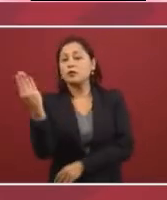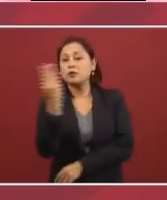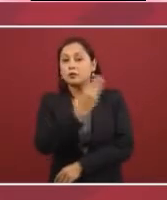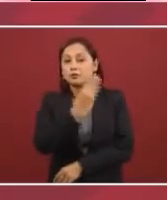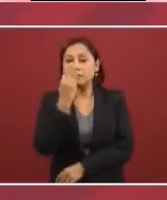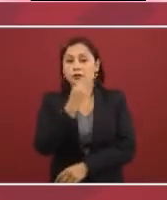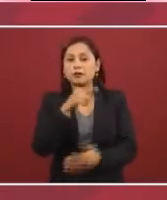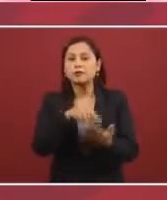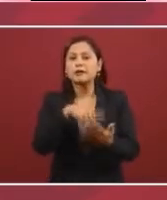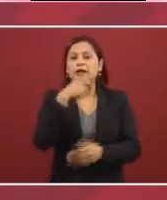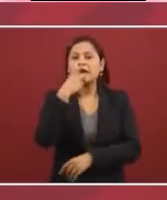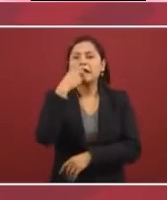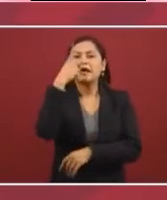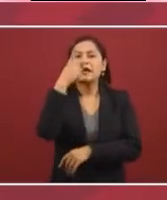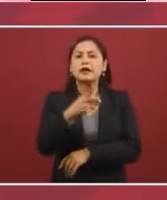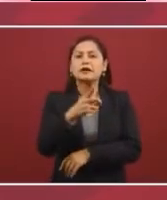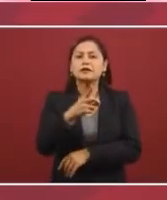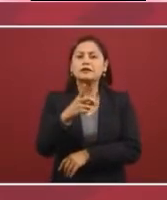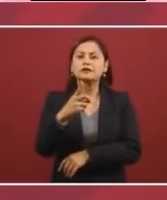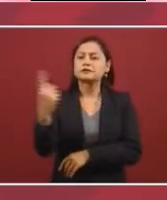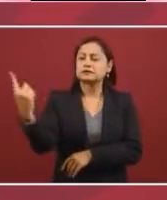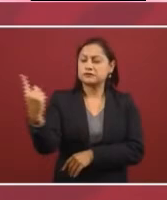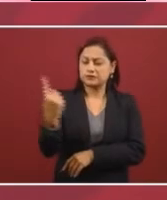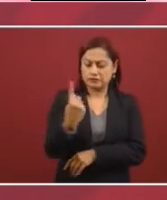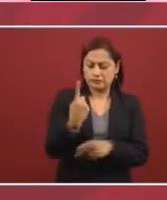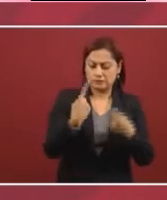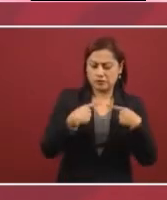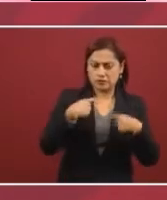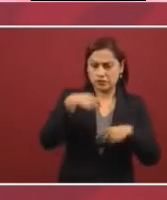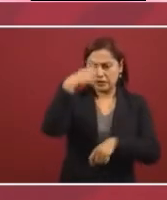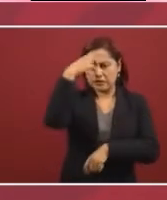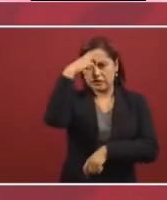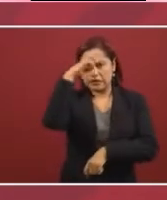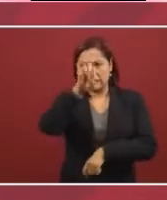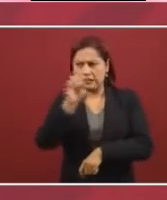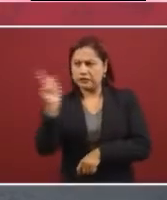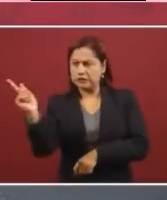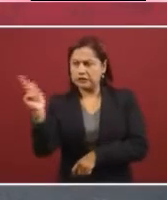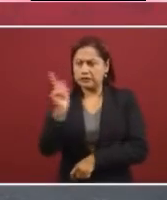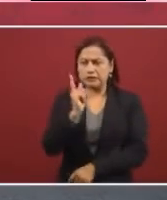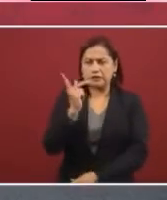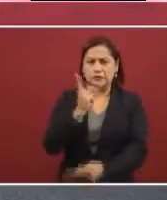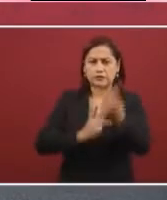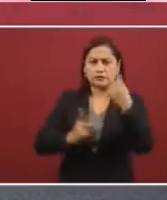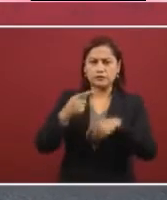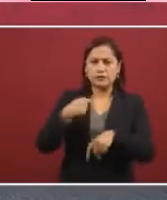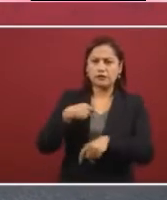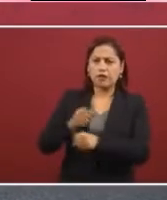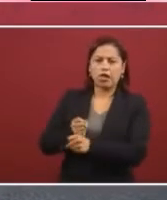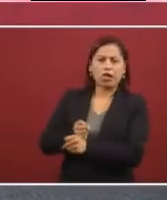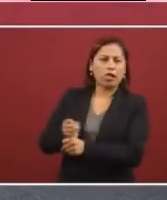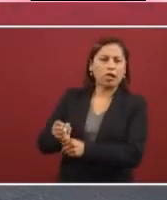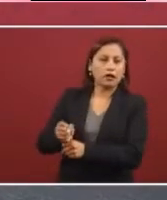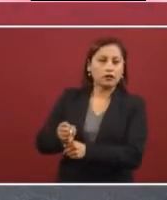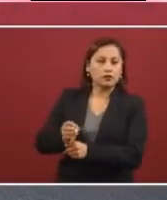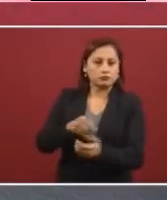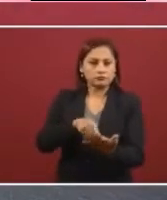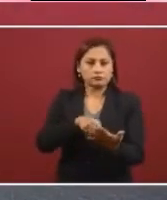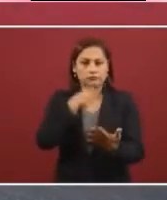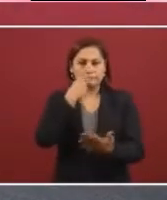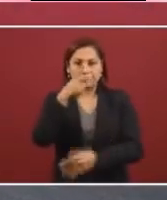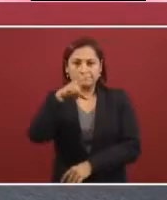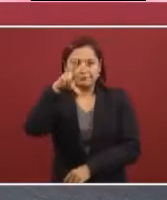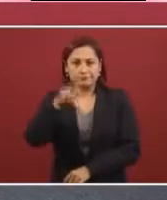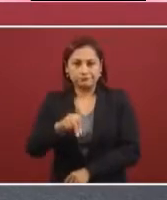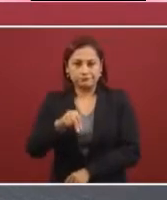about protecting the foreigner and not to mistreat the foreigner. So how can we go to our